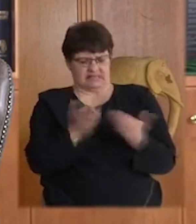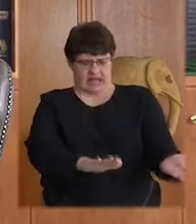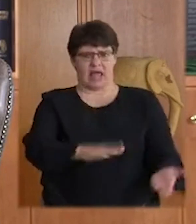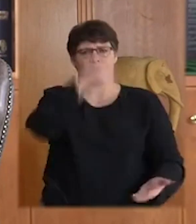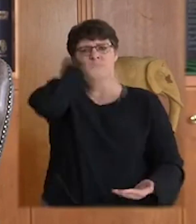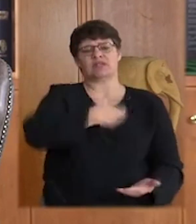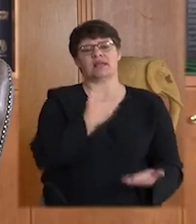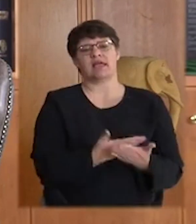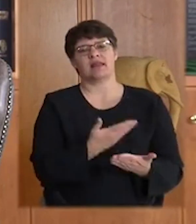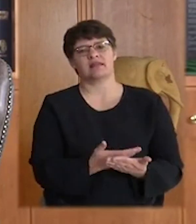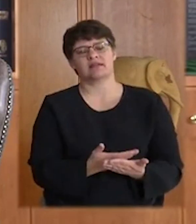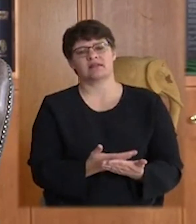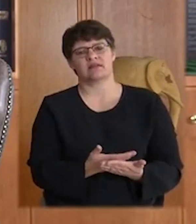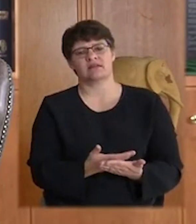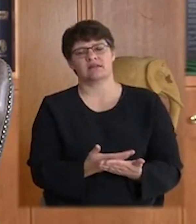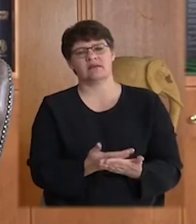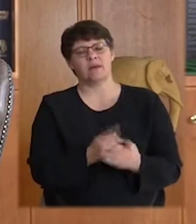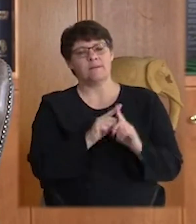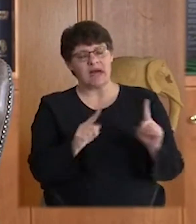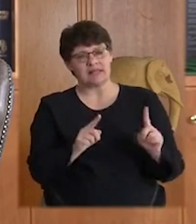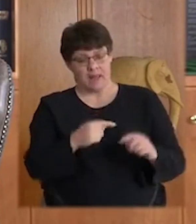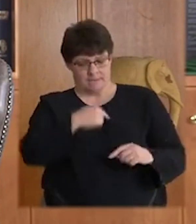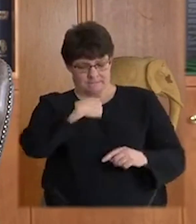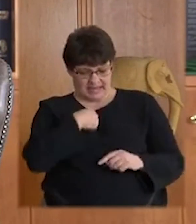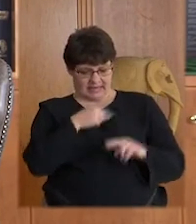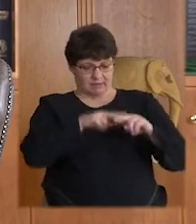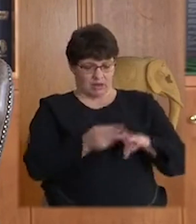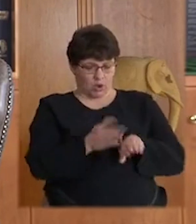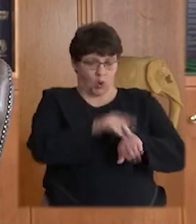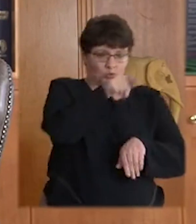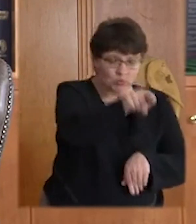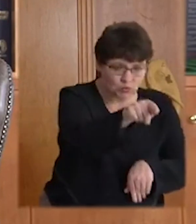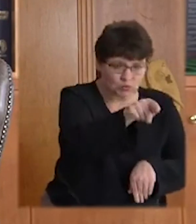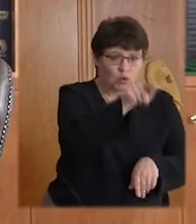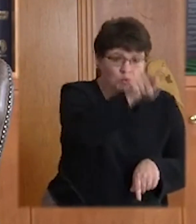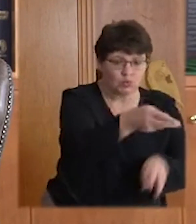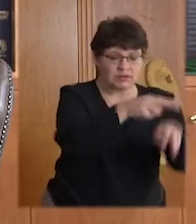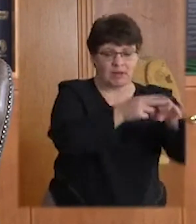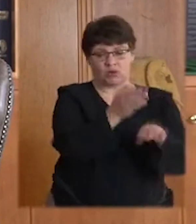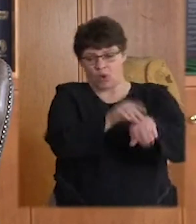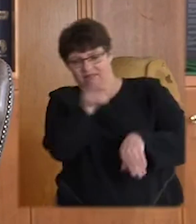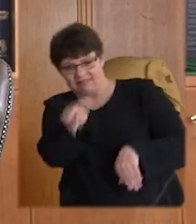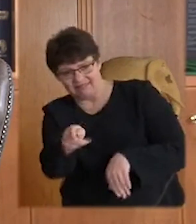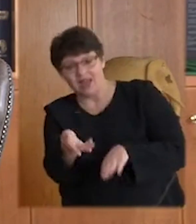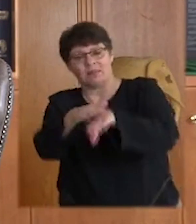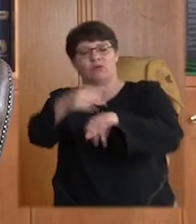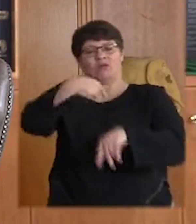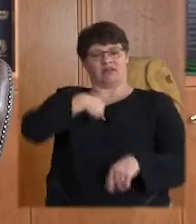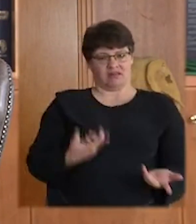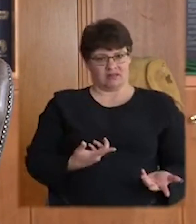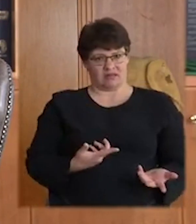of how interconnected we all are. If we did not realize it